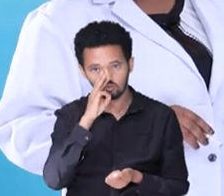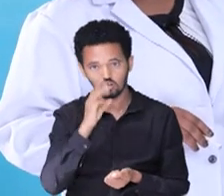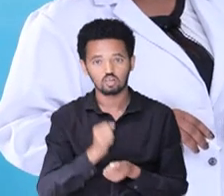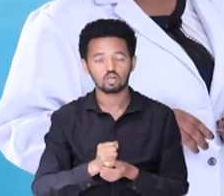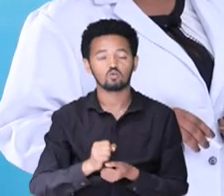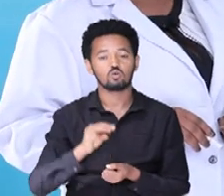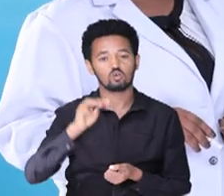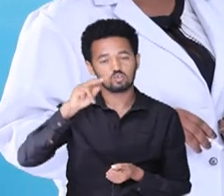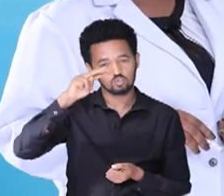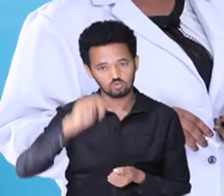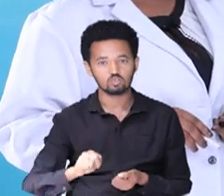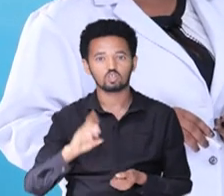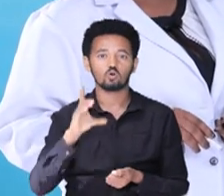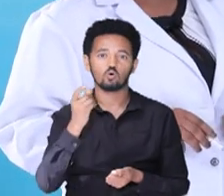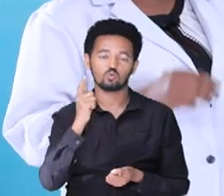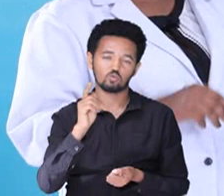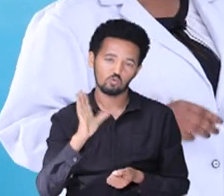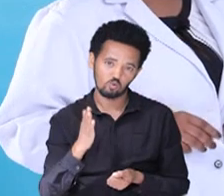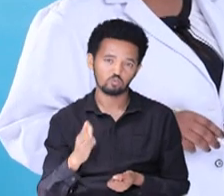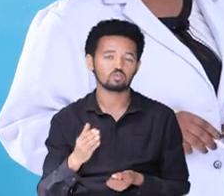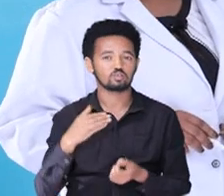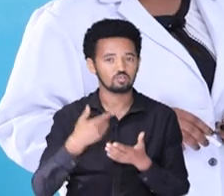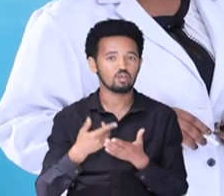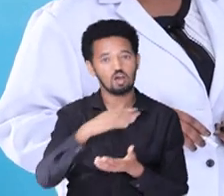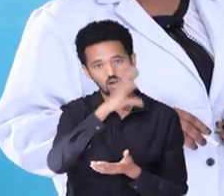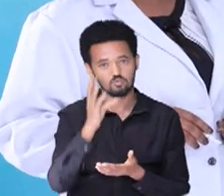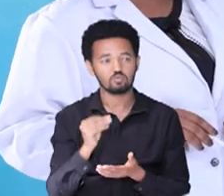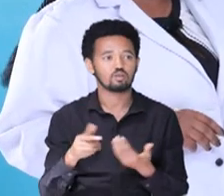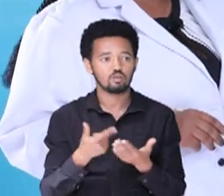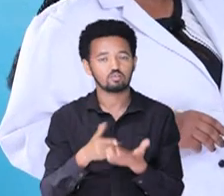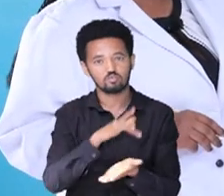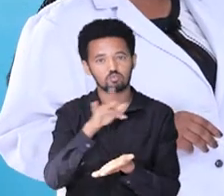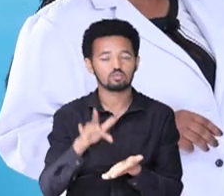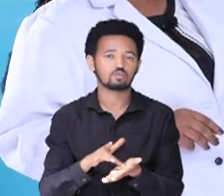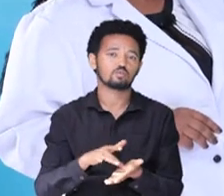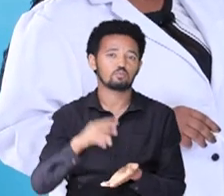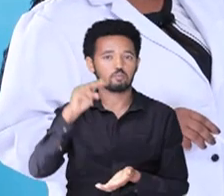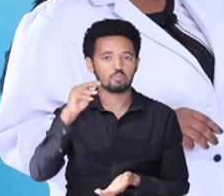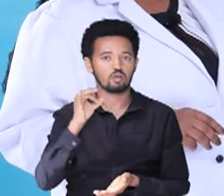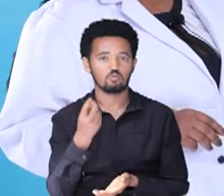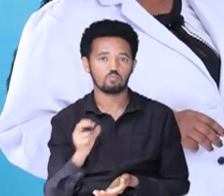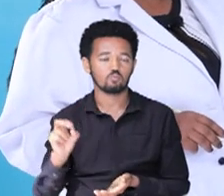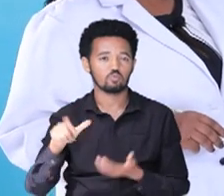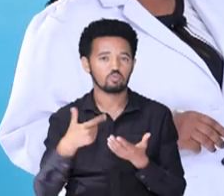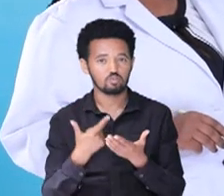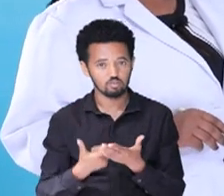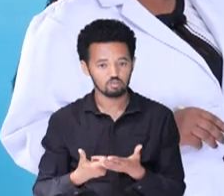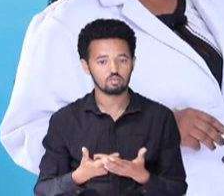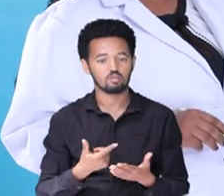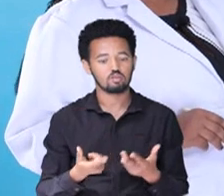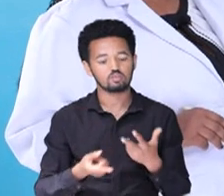Congo, and in western Africa. Also, it is found in central Malawi. The second type